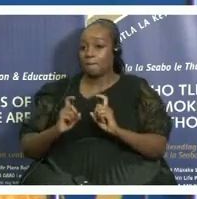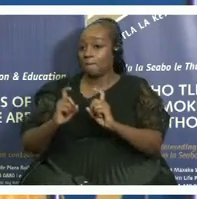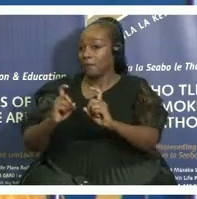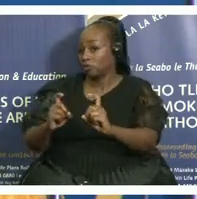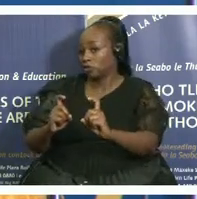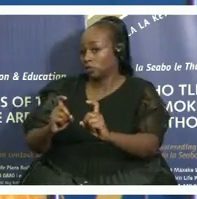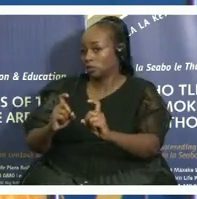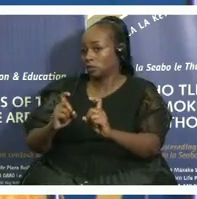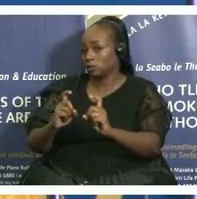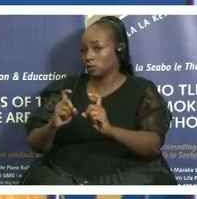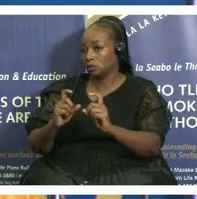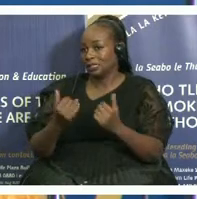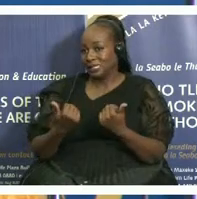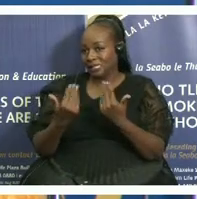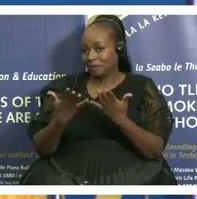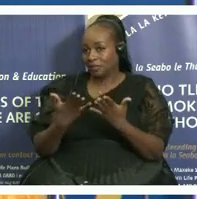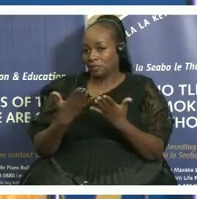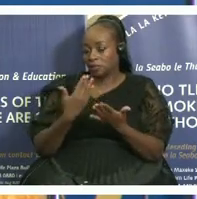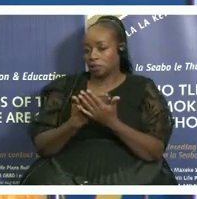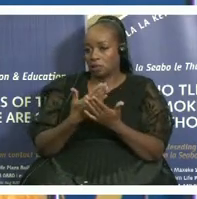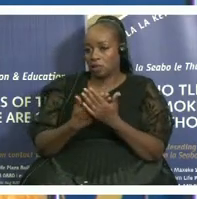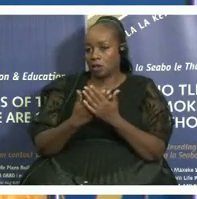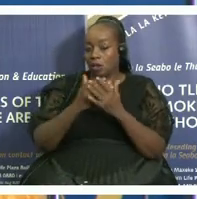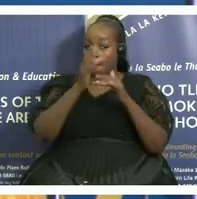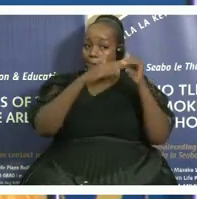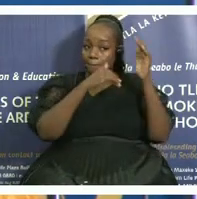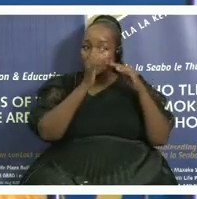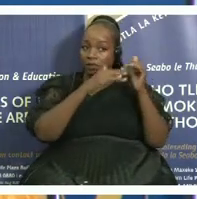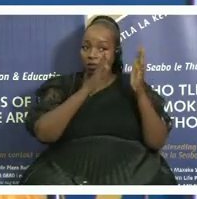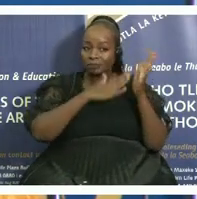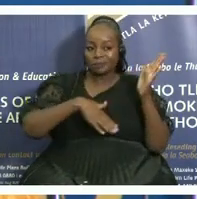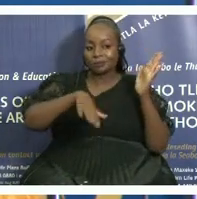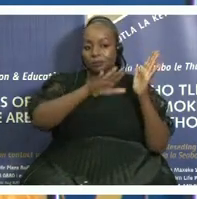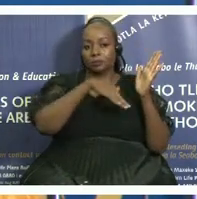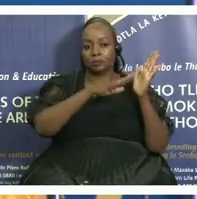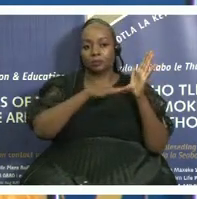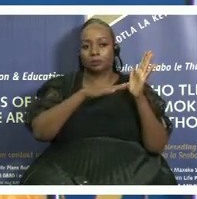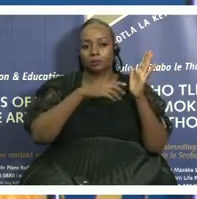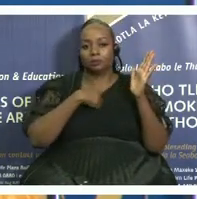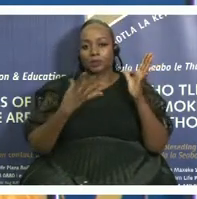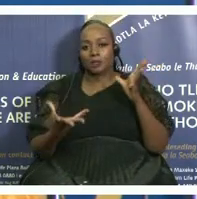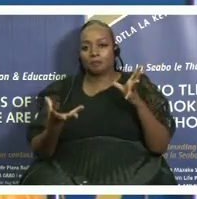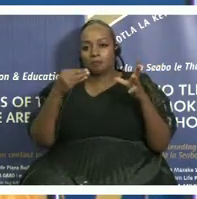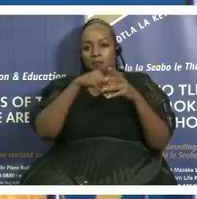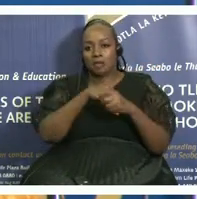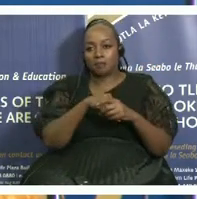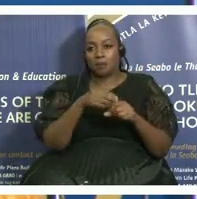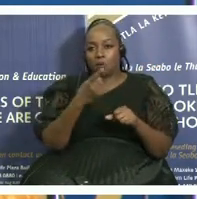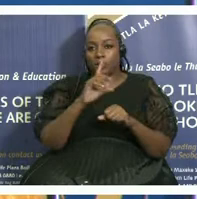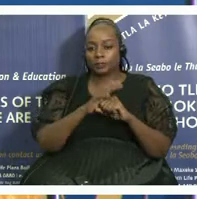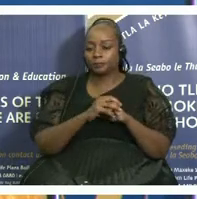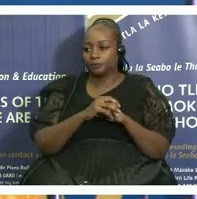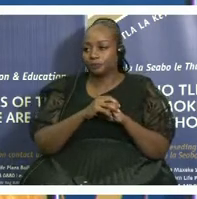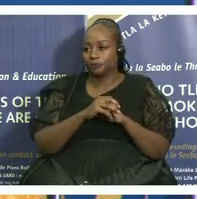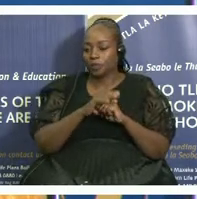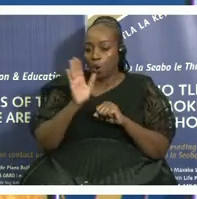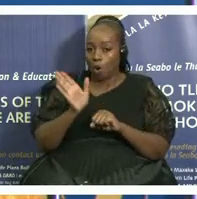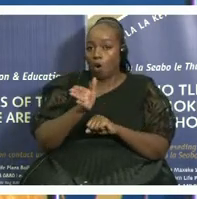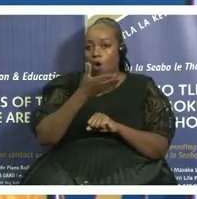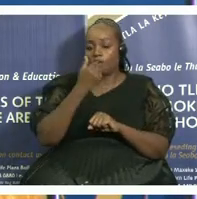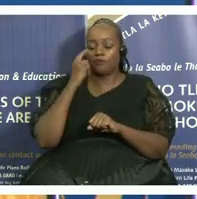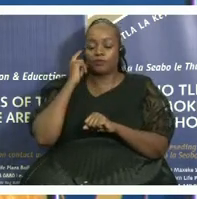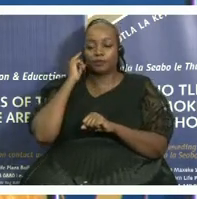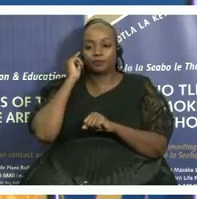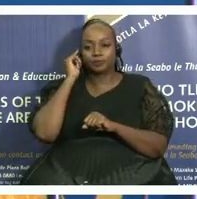the resilience of their infrastructure against extreme climatic events. Honorable Speaker,